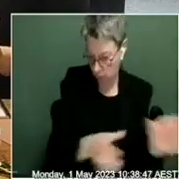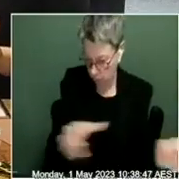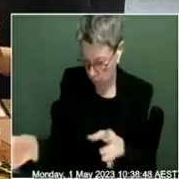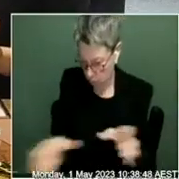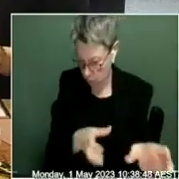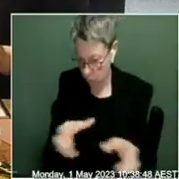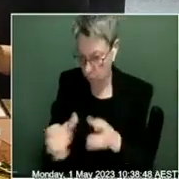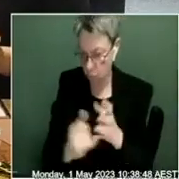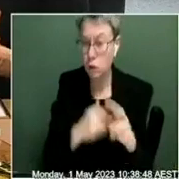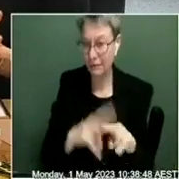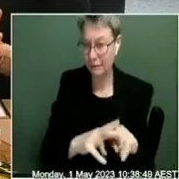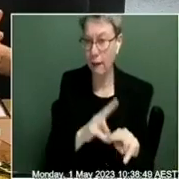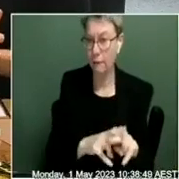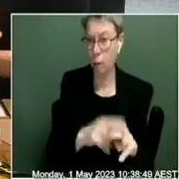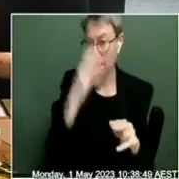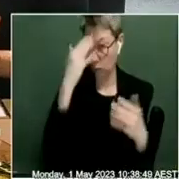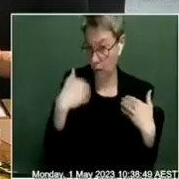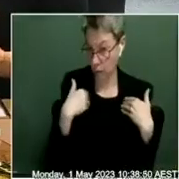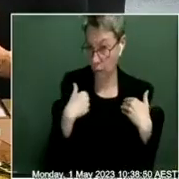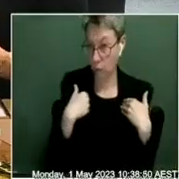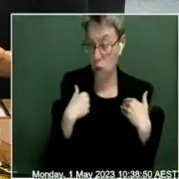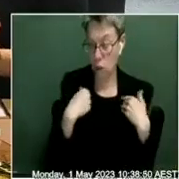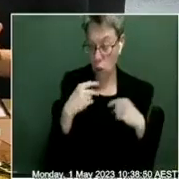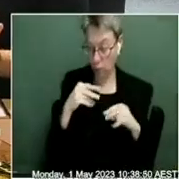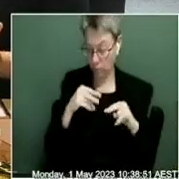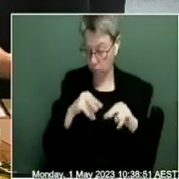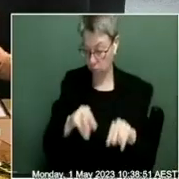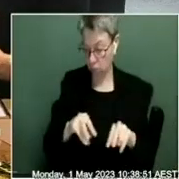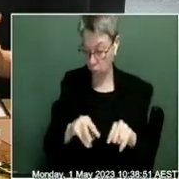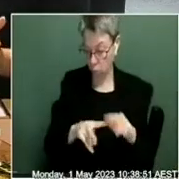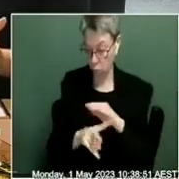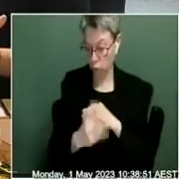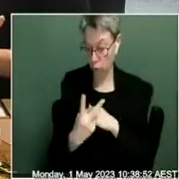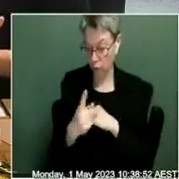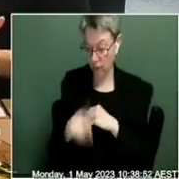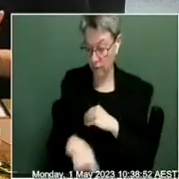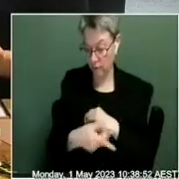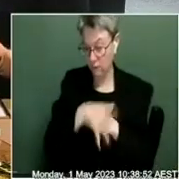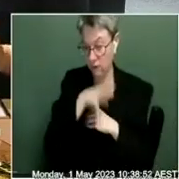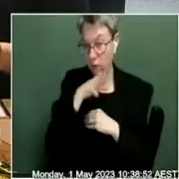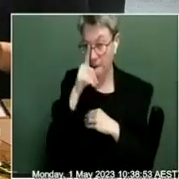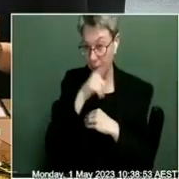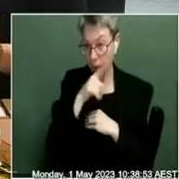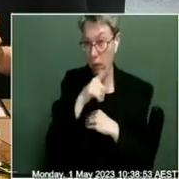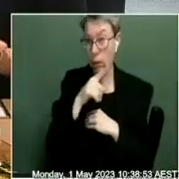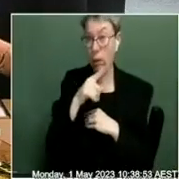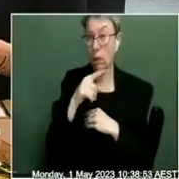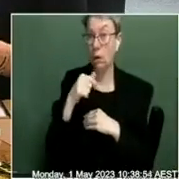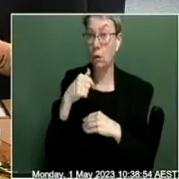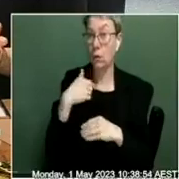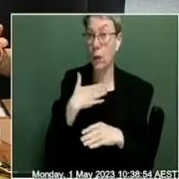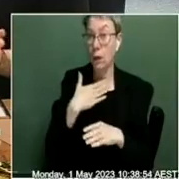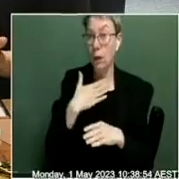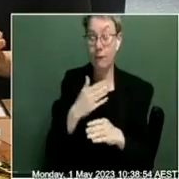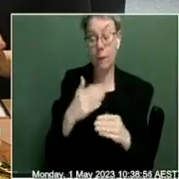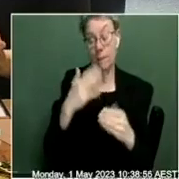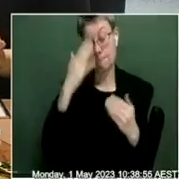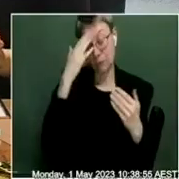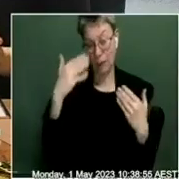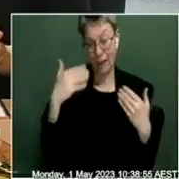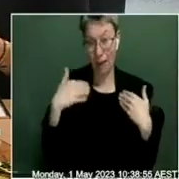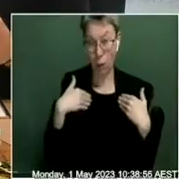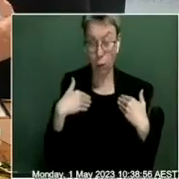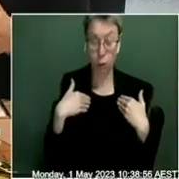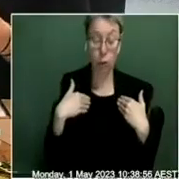series of initiatives, and there's a mental health and wellbeing workforce strategy. And again, Ms. Williams might have some more detail she'd like to provide,